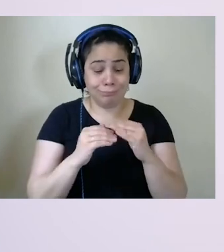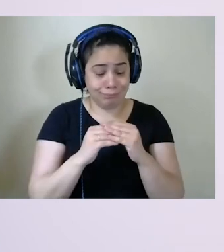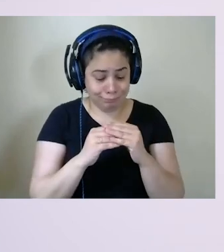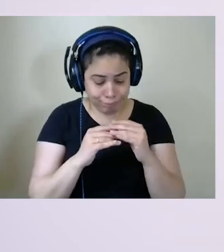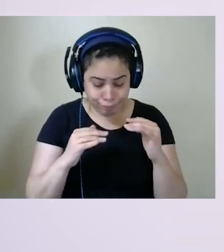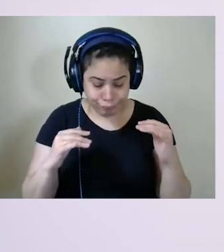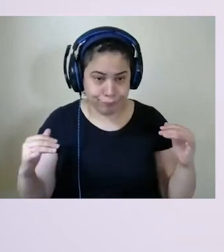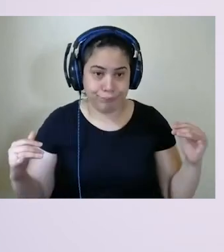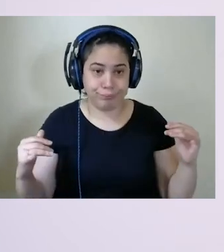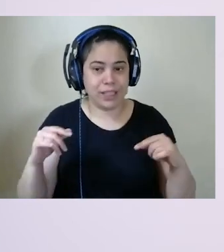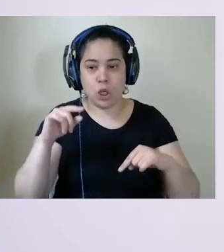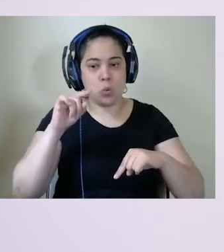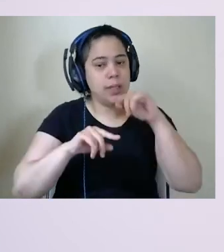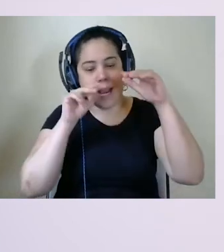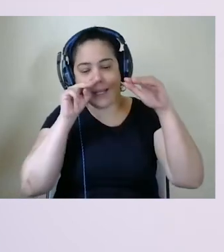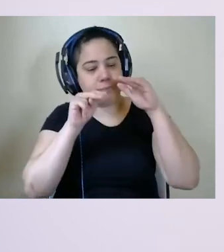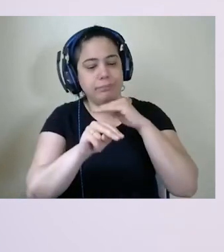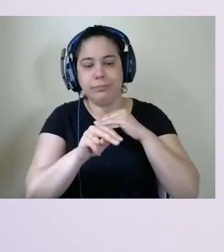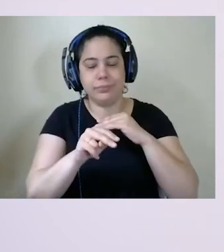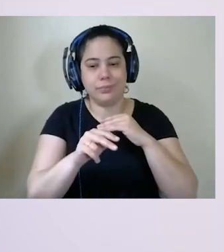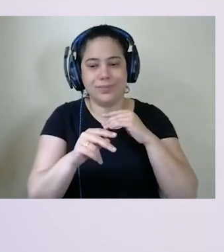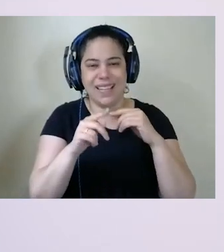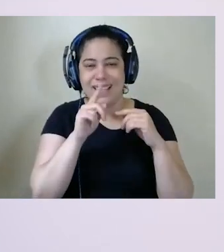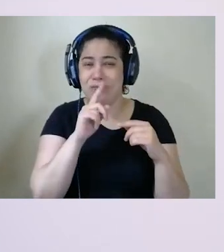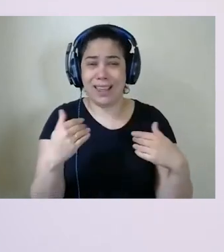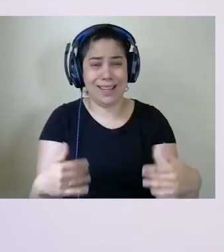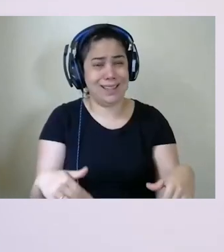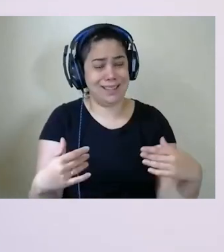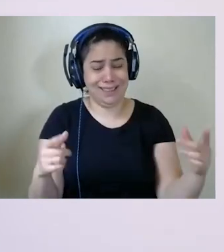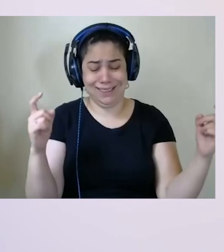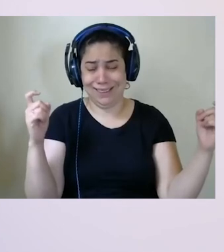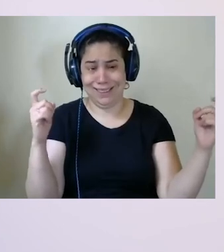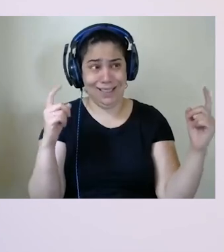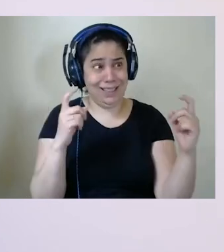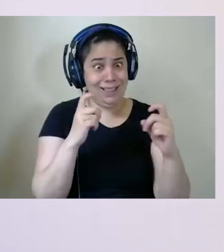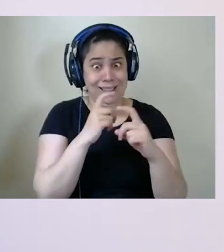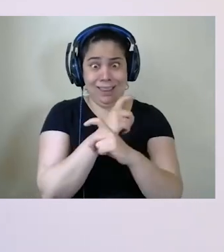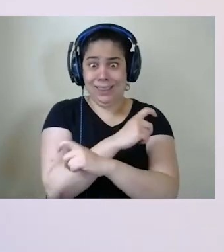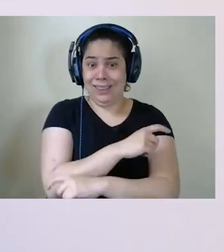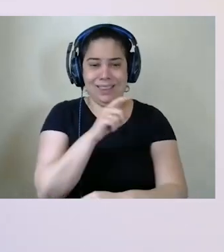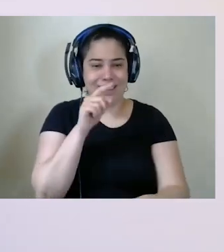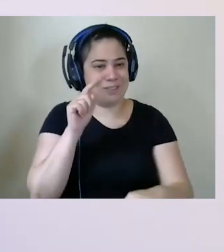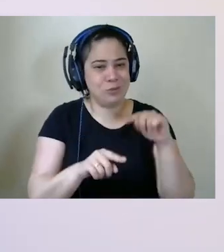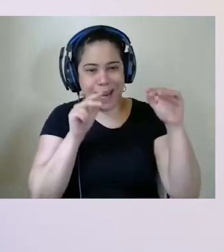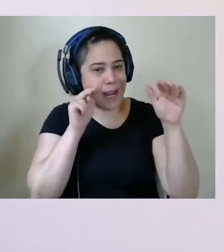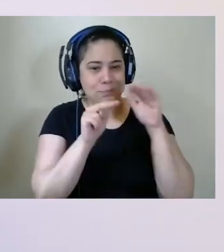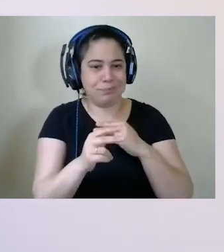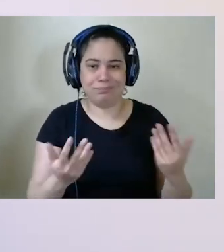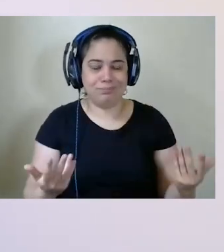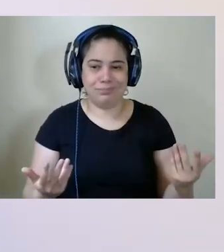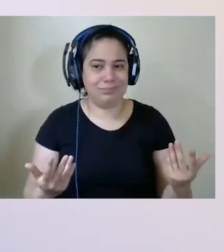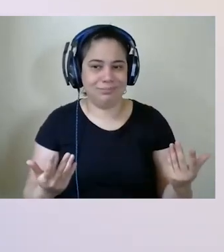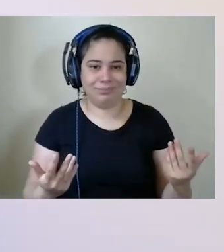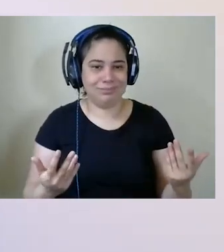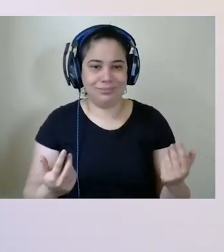It can't be predicted. It's much too complex to be predictable at all. I've had a number